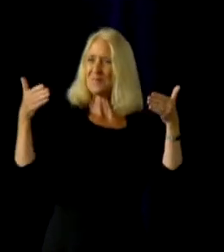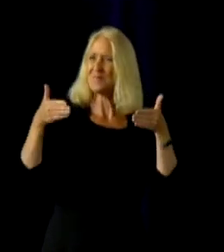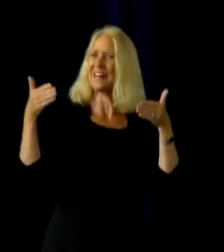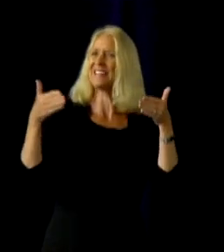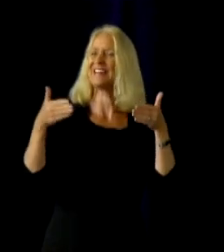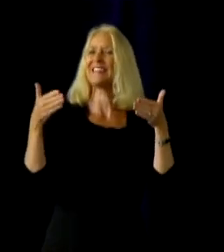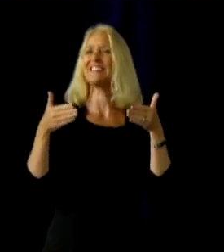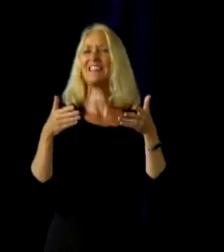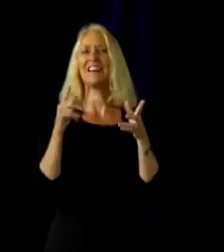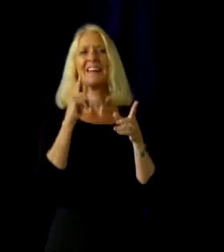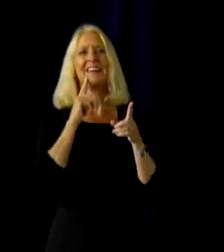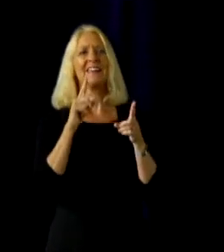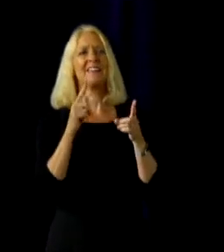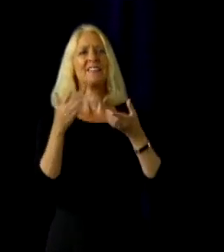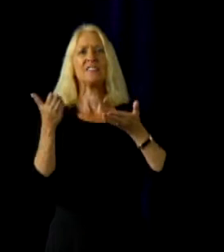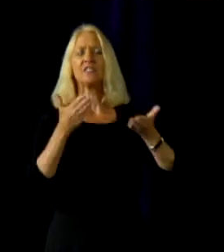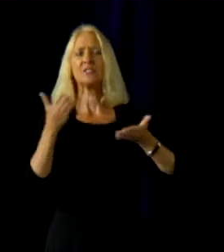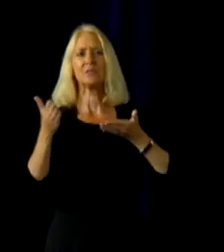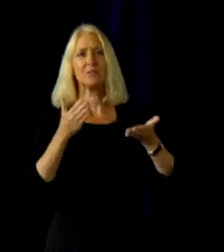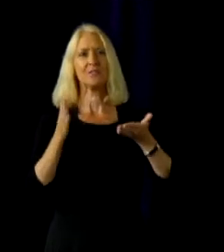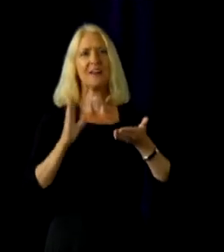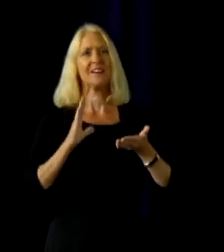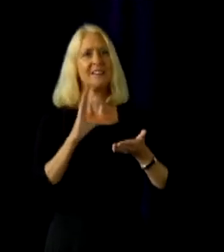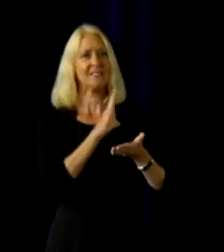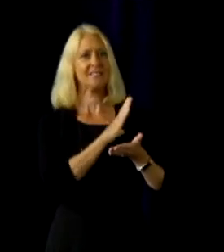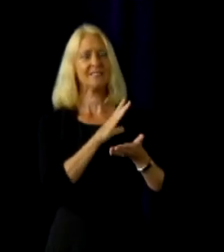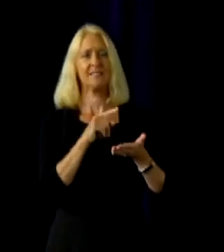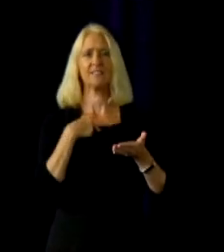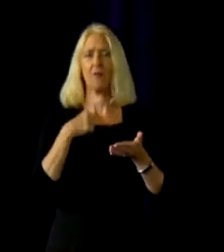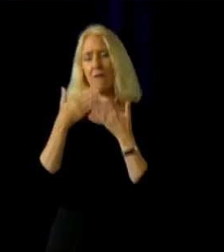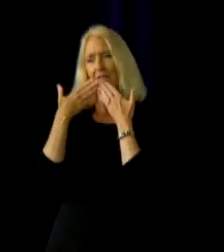several committees. So I attribute that again to Florida State College of